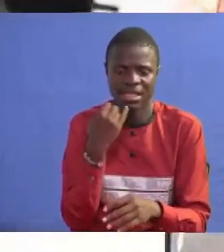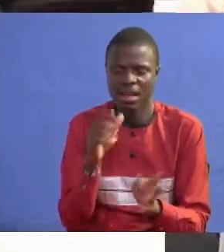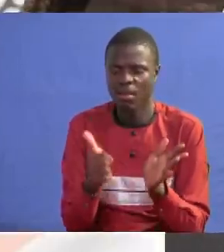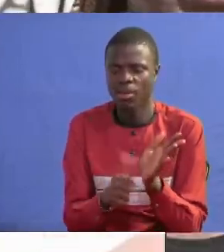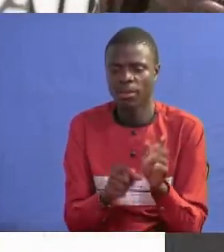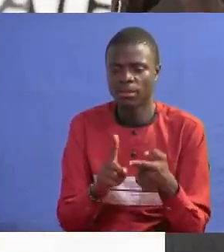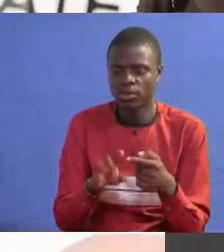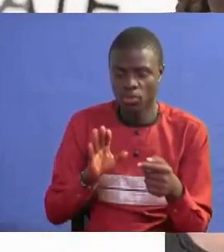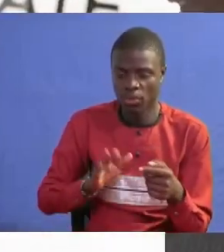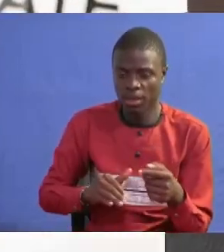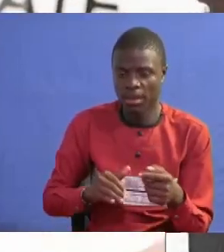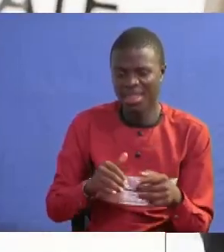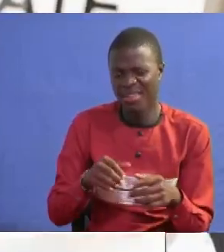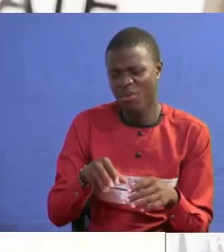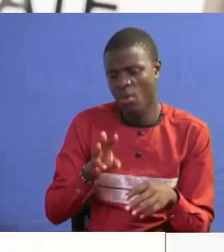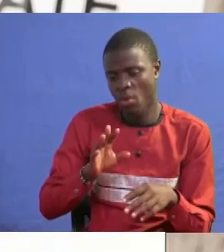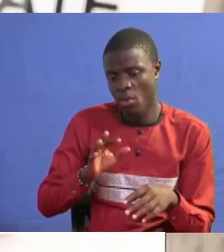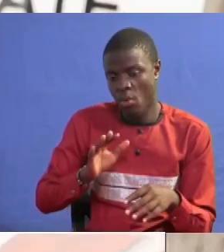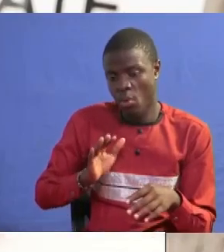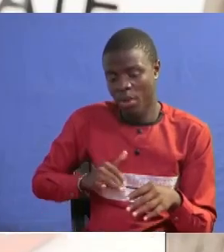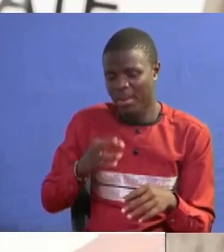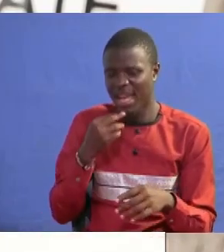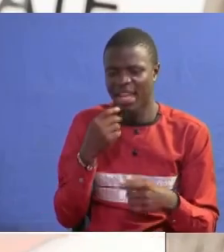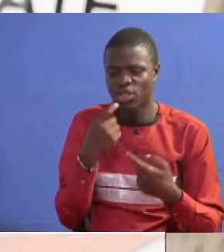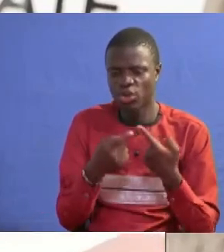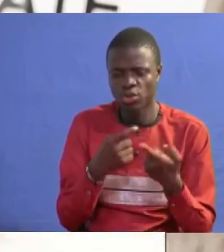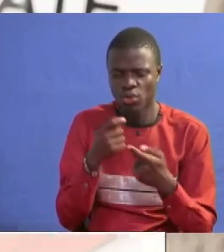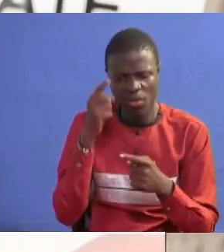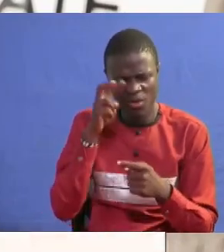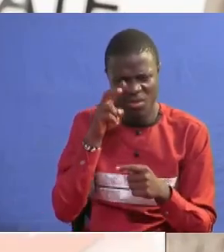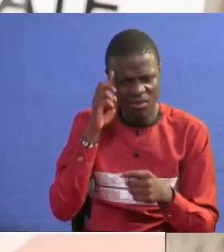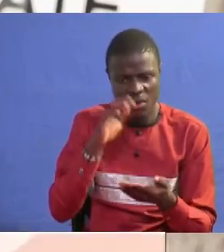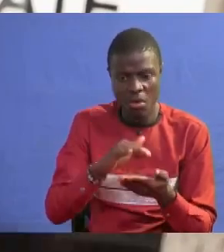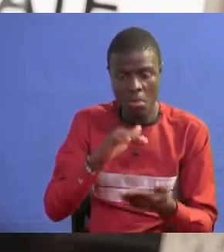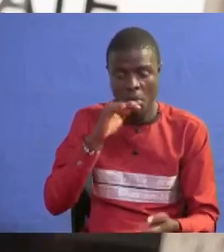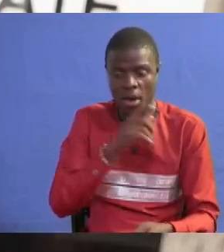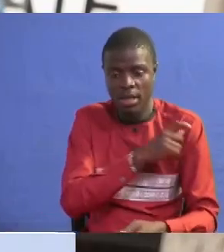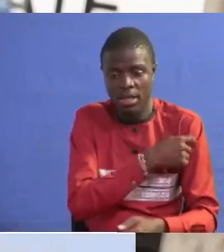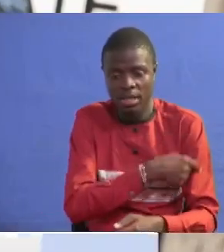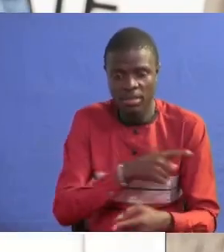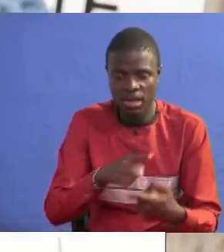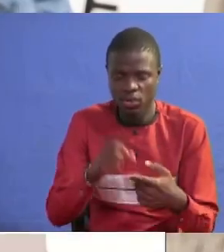basi wanawake wanashauriwa kutafuta matibabu zaidi ili kuzuia madhara haya. Cynthia Nderitu, runinga ya KU.